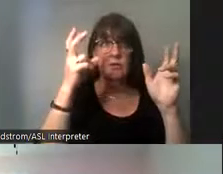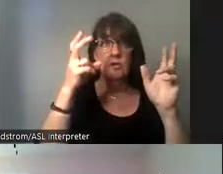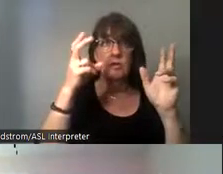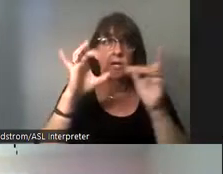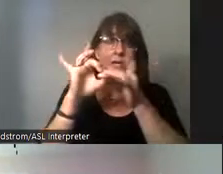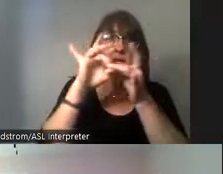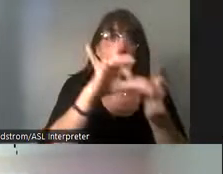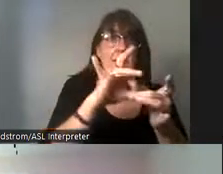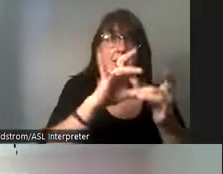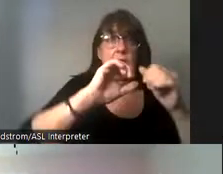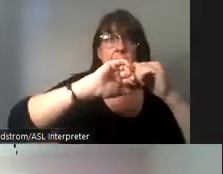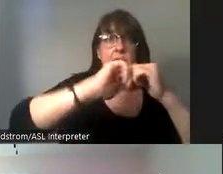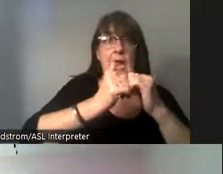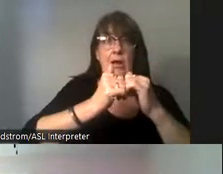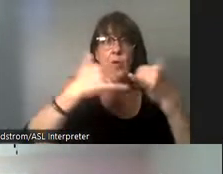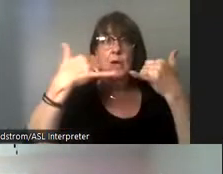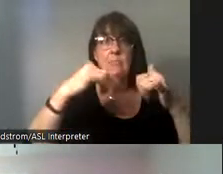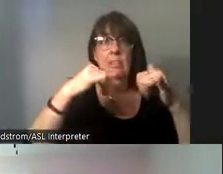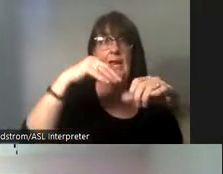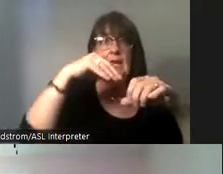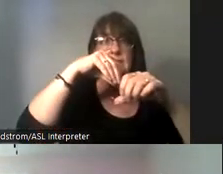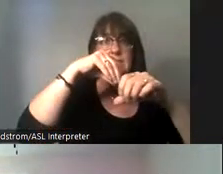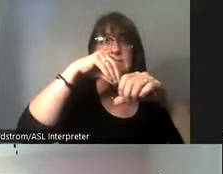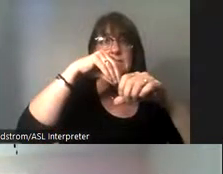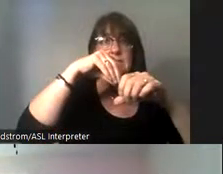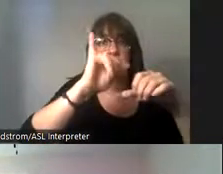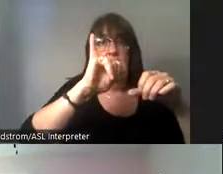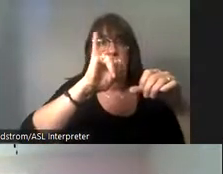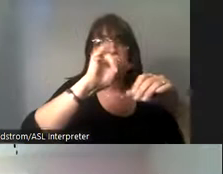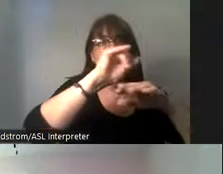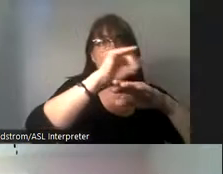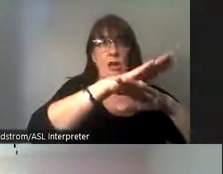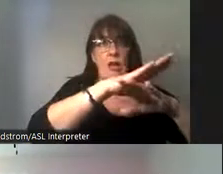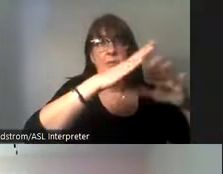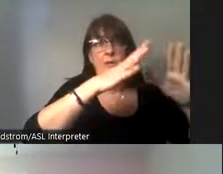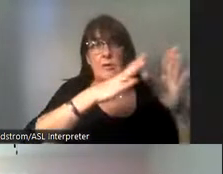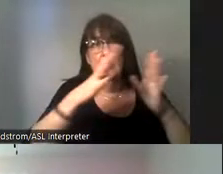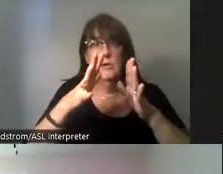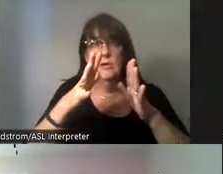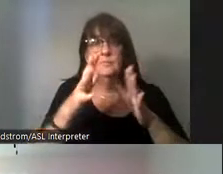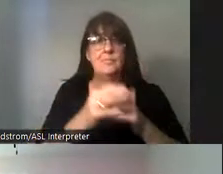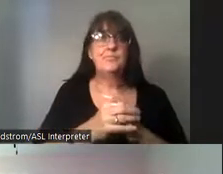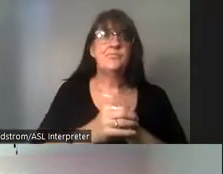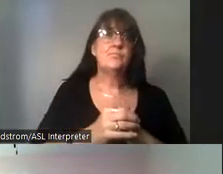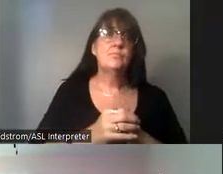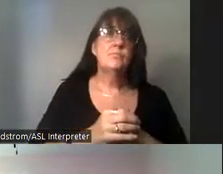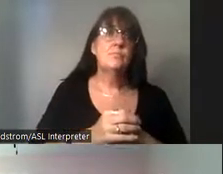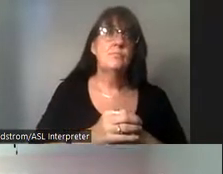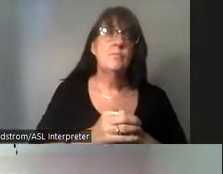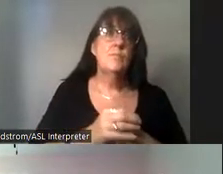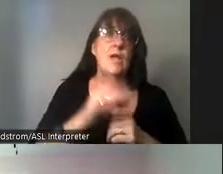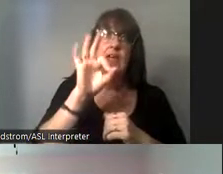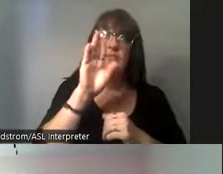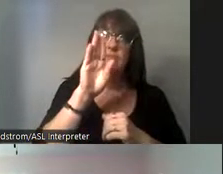how it plays into procurement, right? Mm-hmm. So Lashanka on the FAI team,